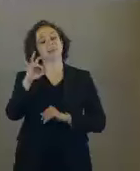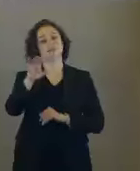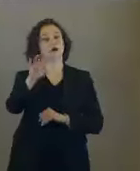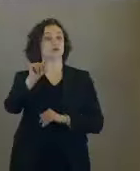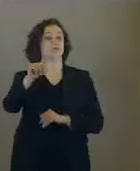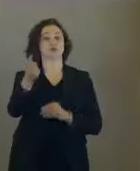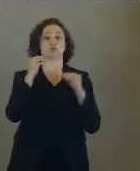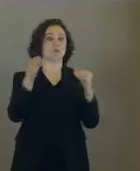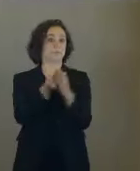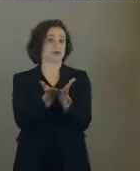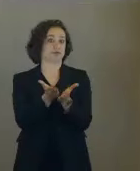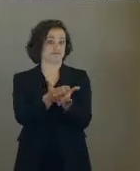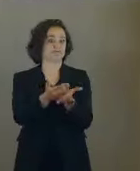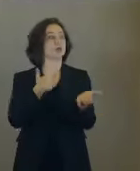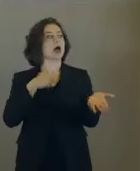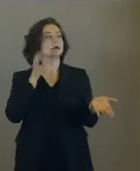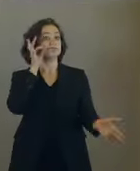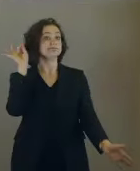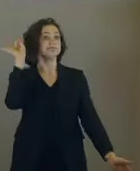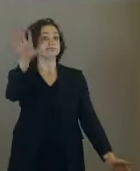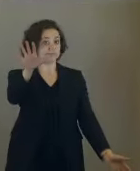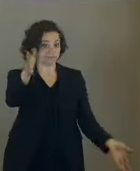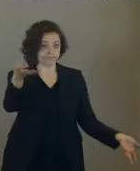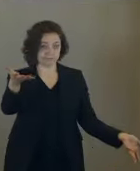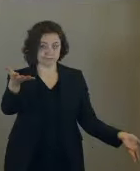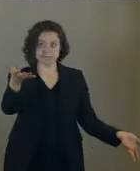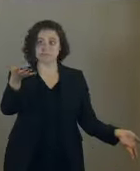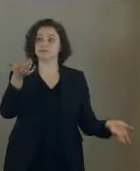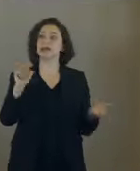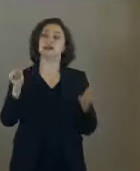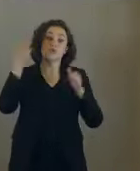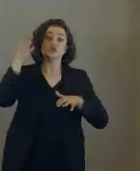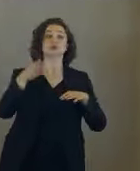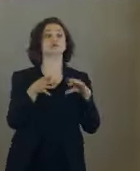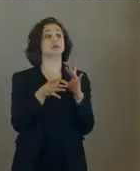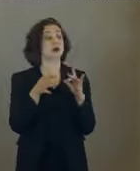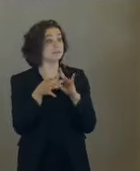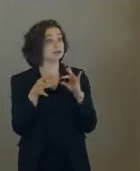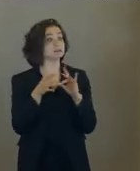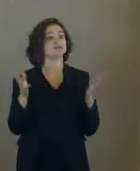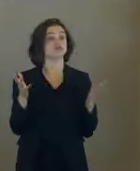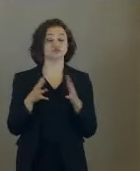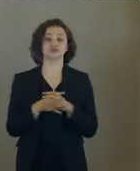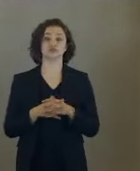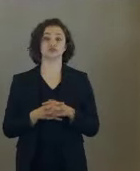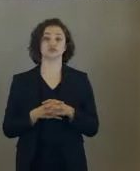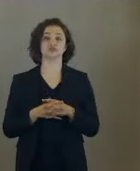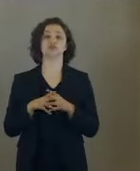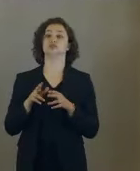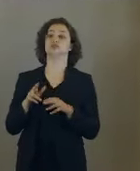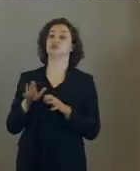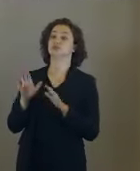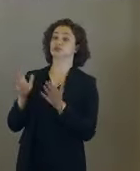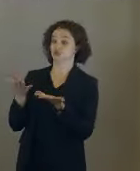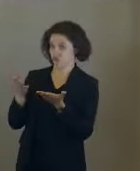October 1st. And so I throw that out there, and I'm open to any motions or comments about that topic that anyone may have. Mr. Chairman. Mr. Vice